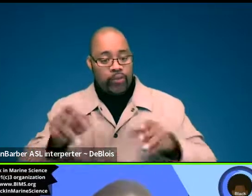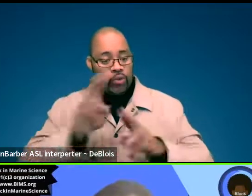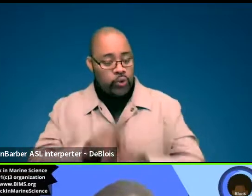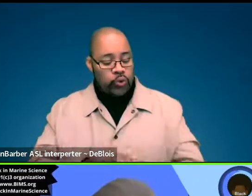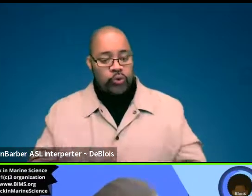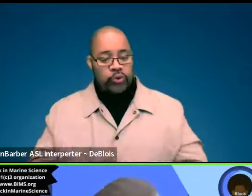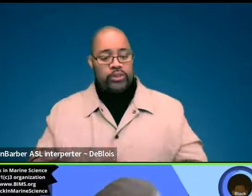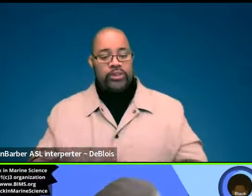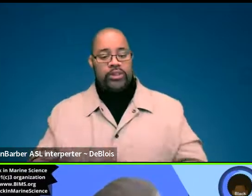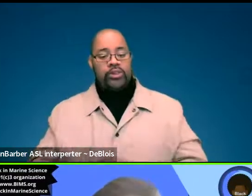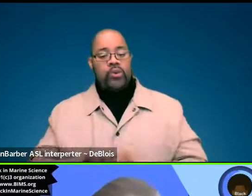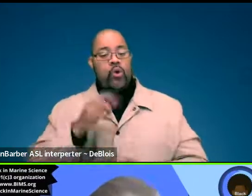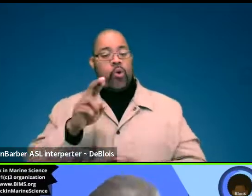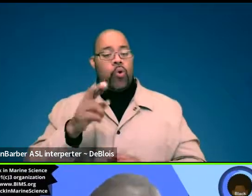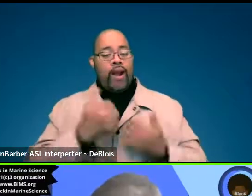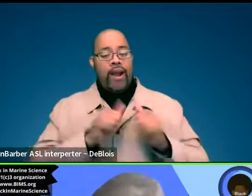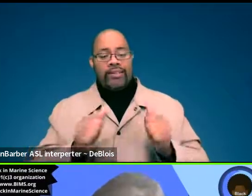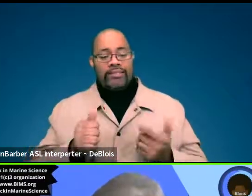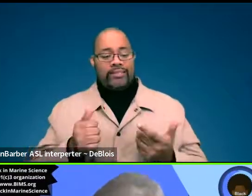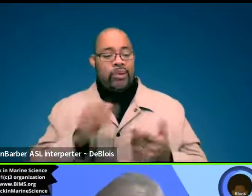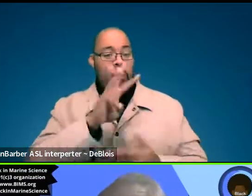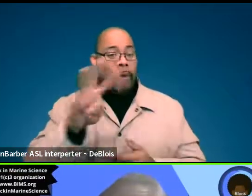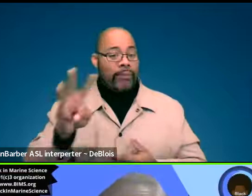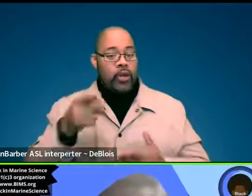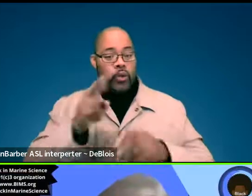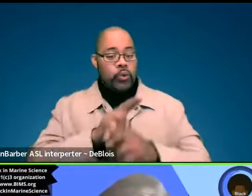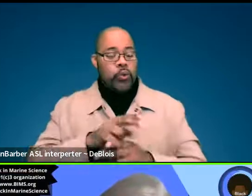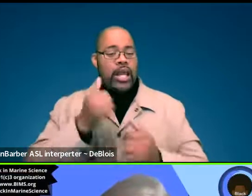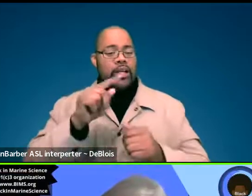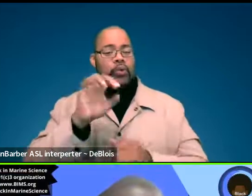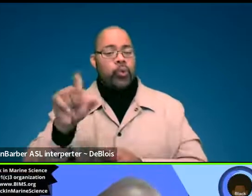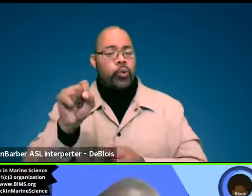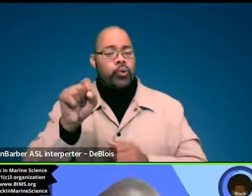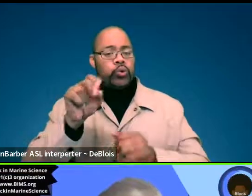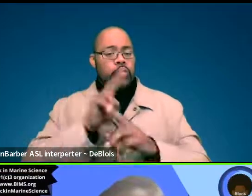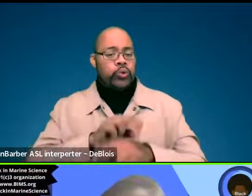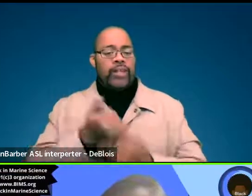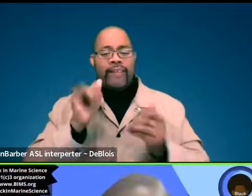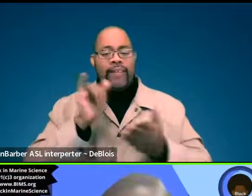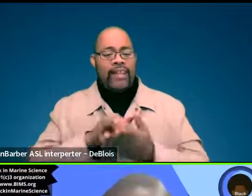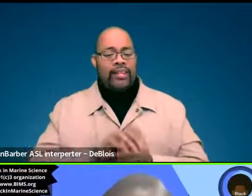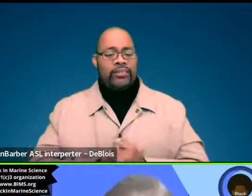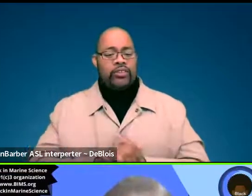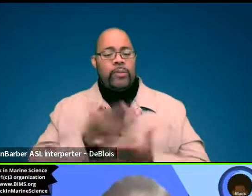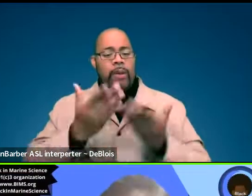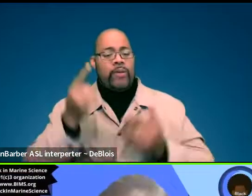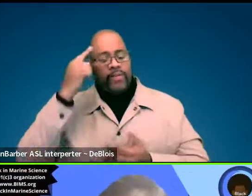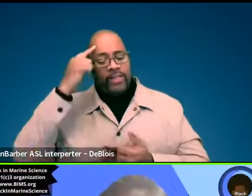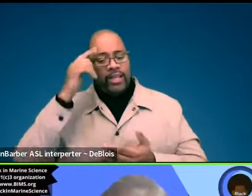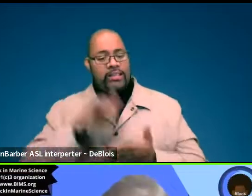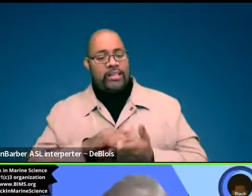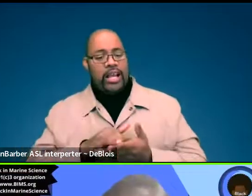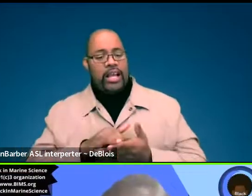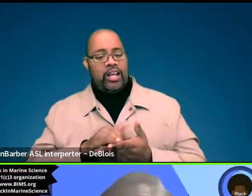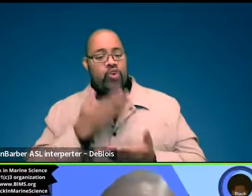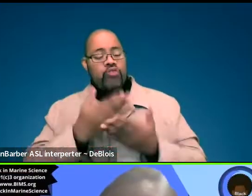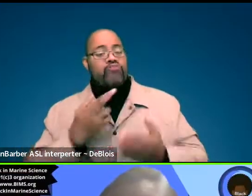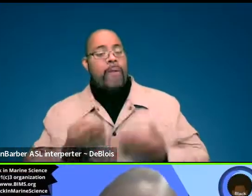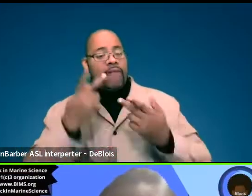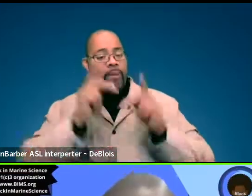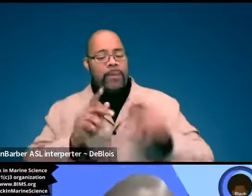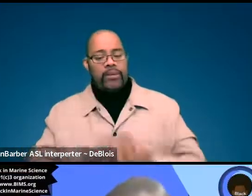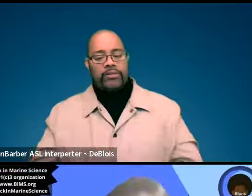to, or any, I don't know, any websites you use, any tools you use, anything like that that you might think would be good recommendations for